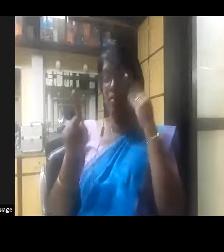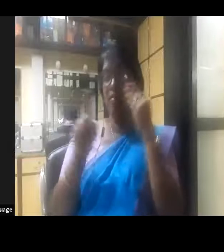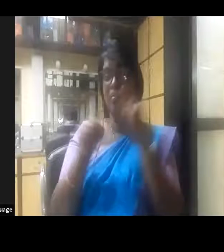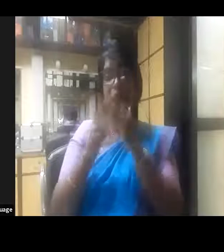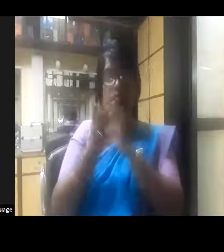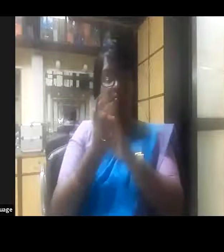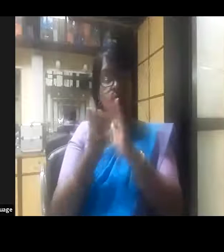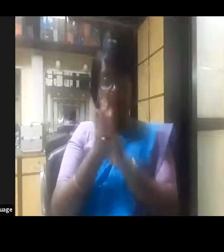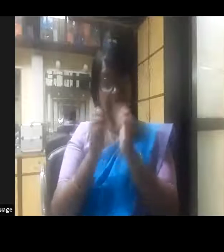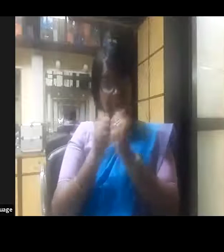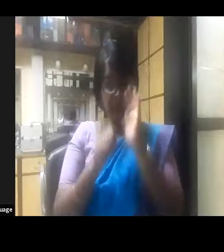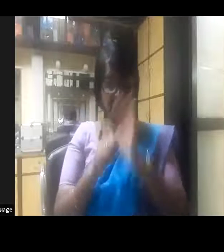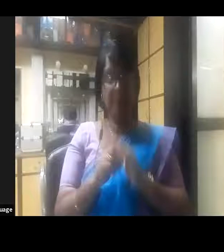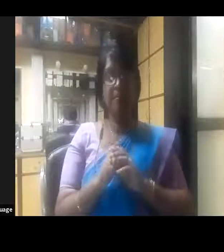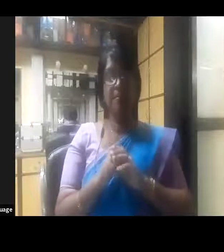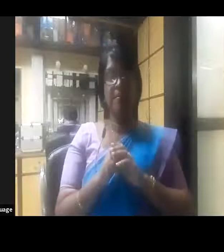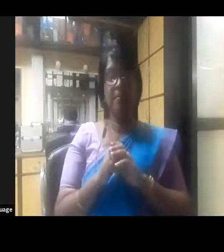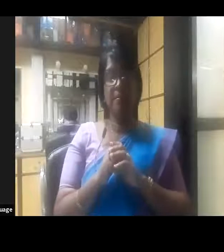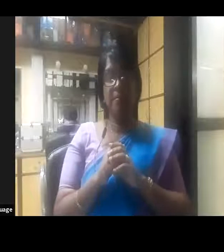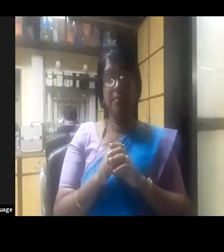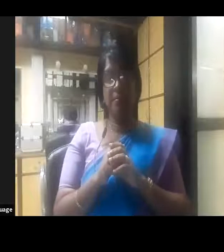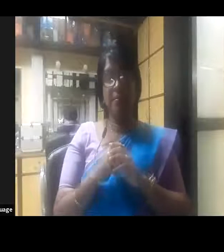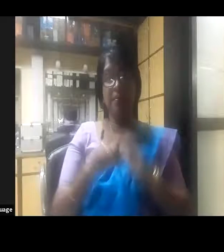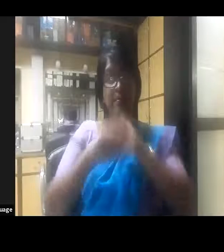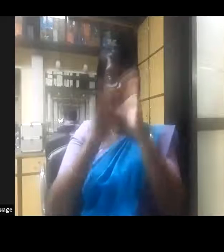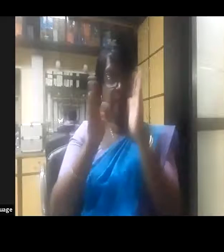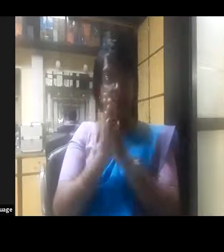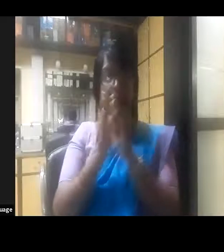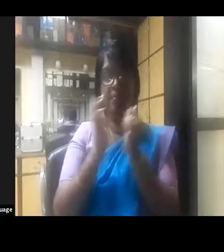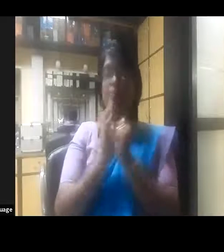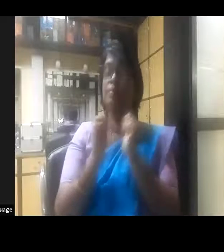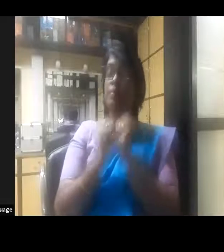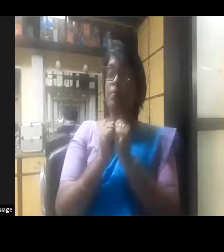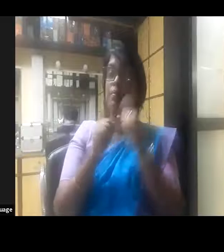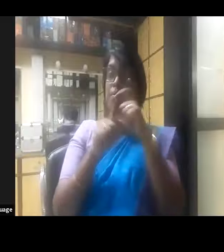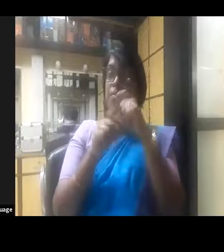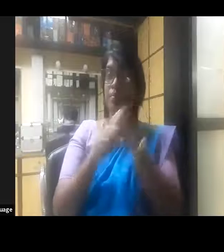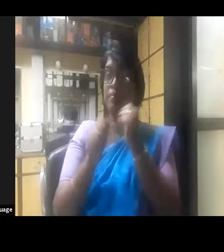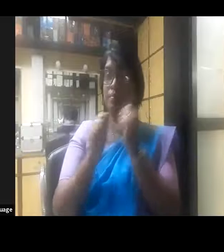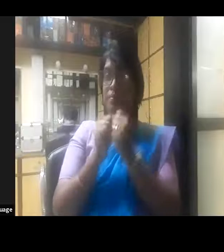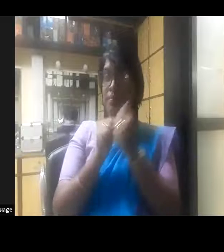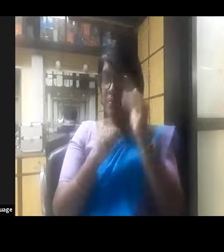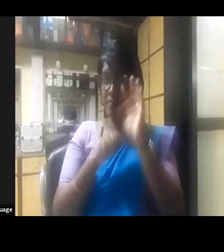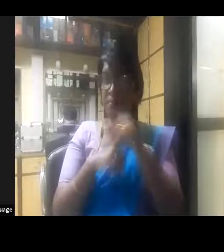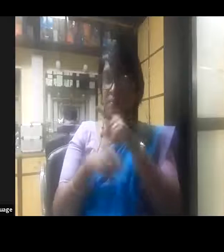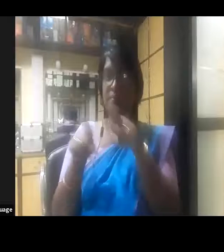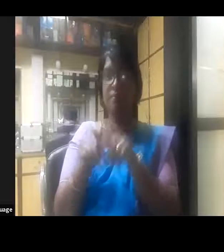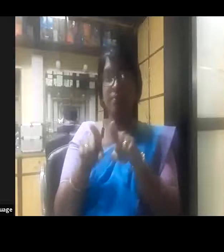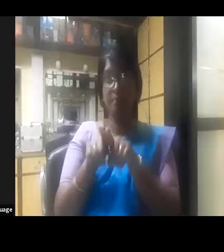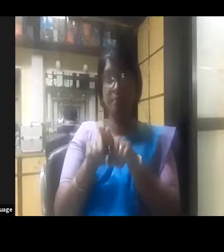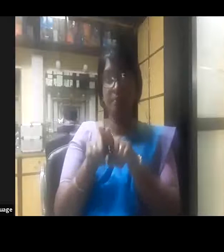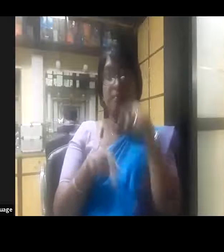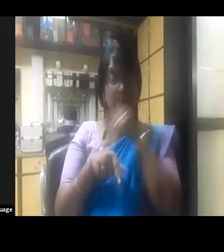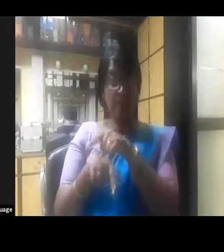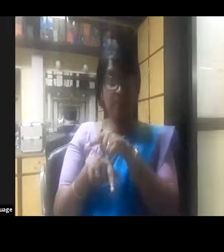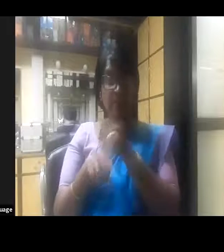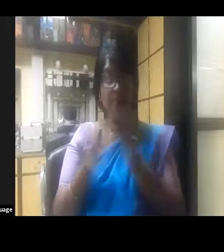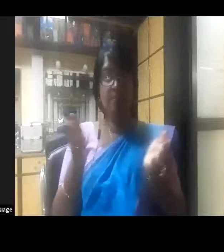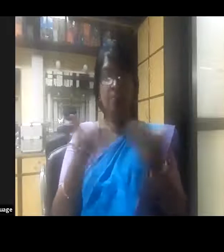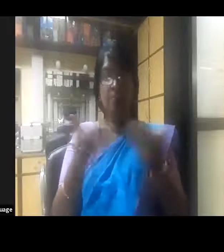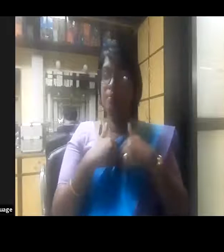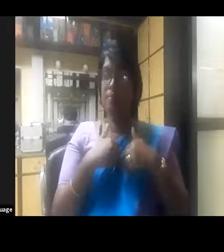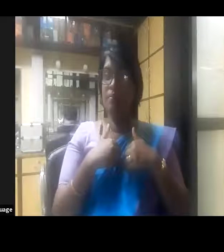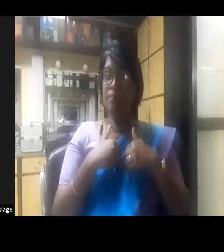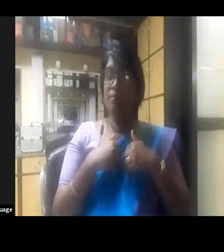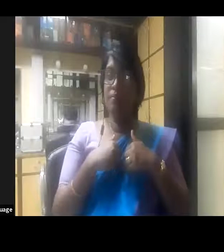in all spheres, as it is a critical factor for our aspirations to become a logistics and